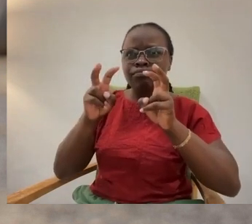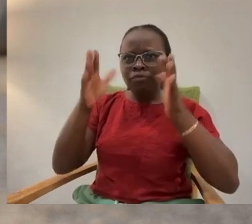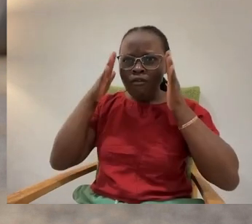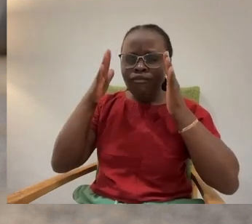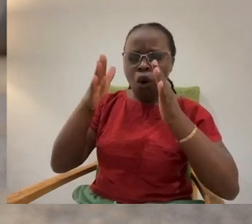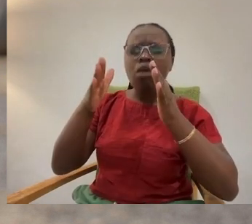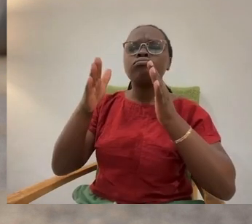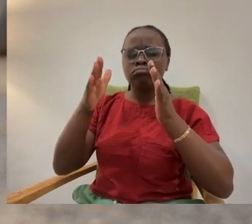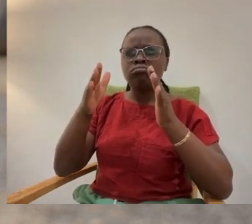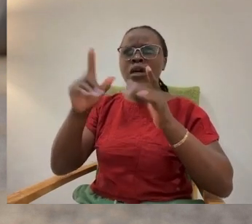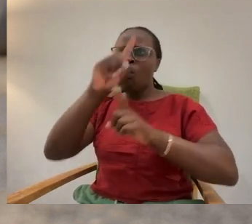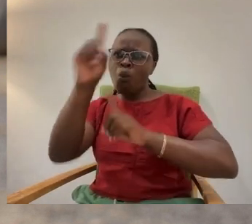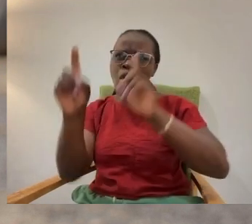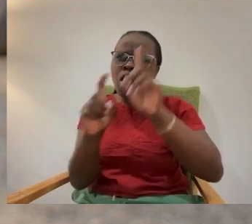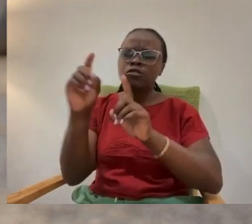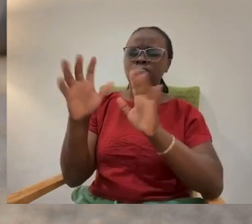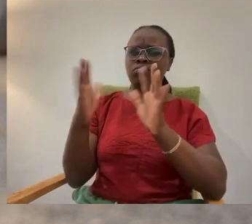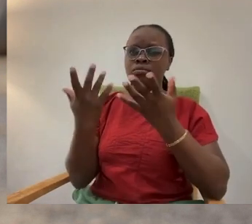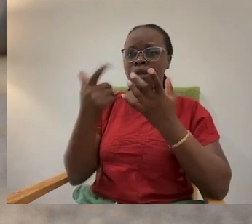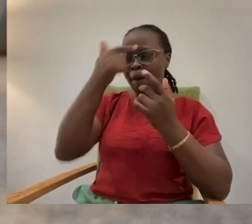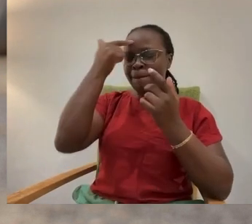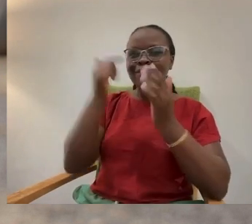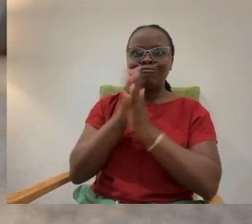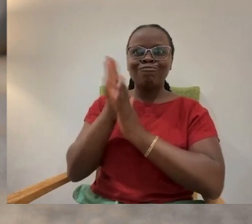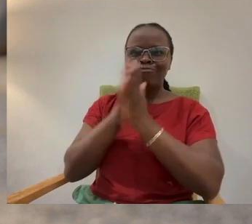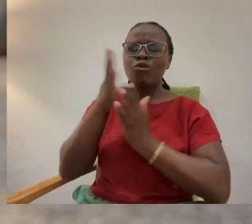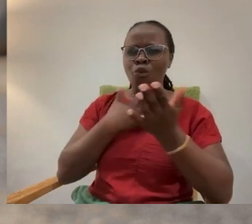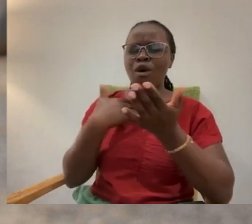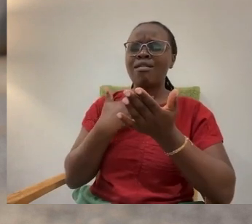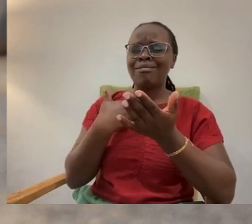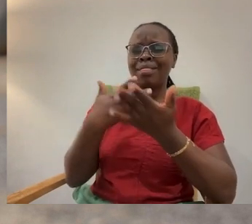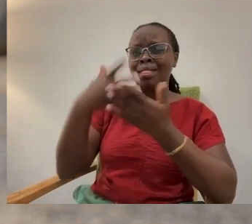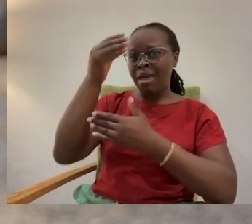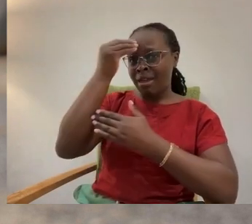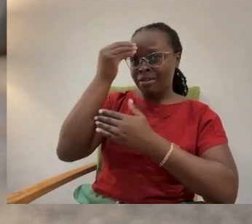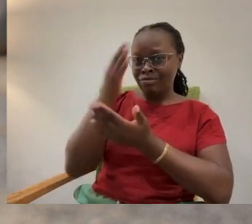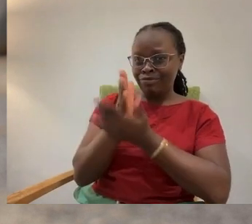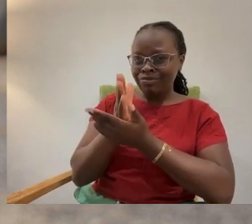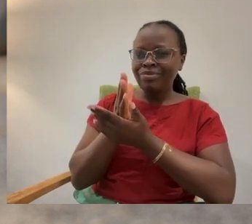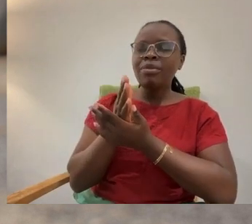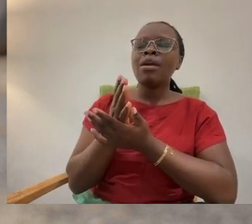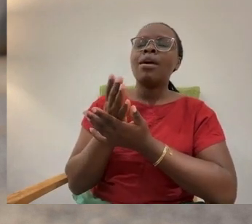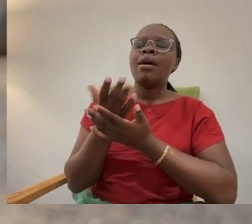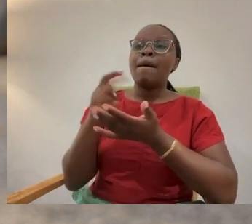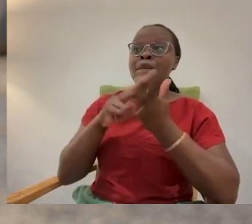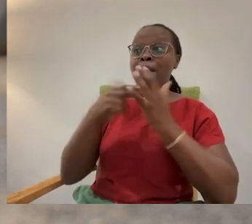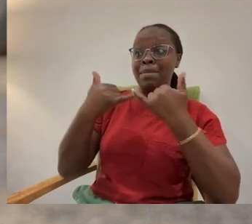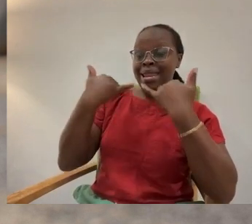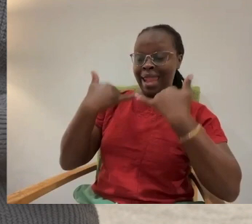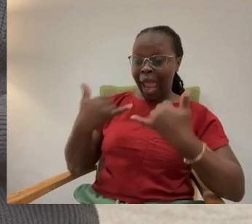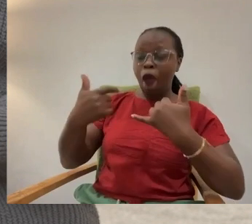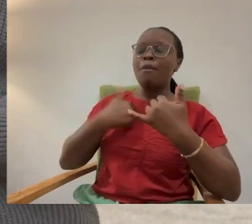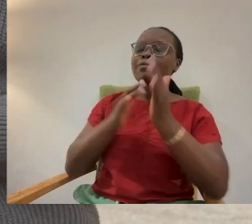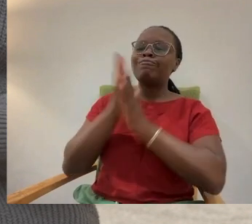attentive, they ask questions because they are eager to see the next thing that you'll be doing in the